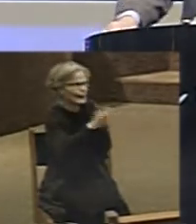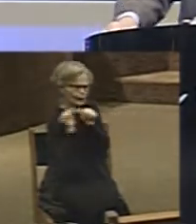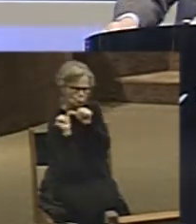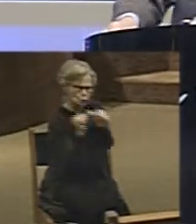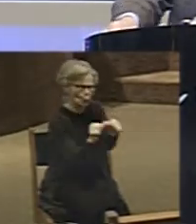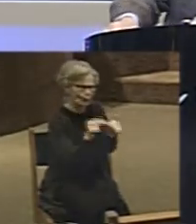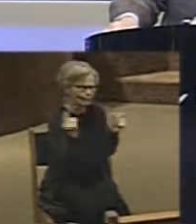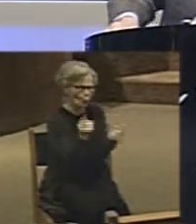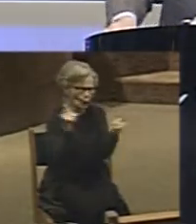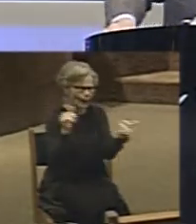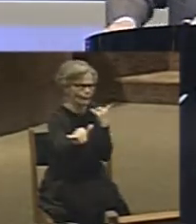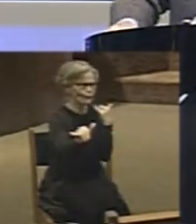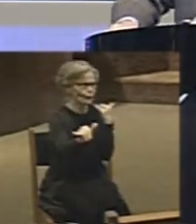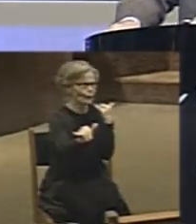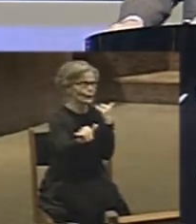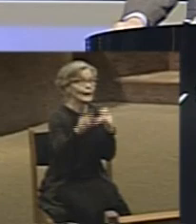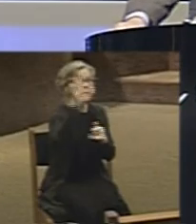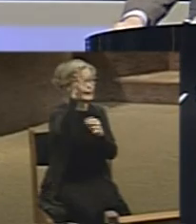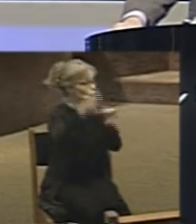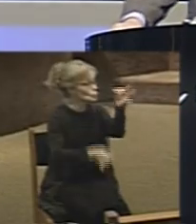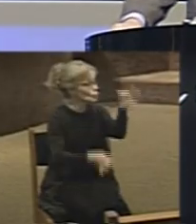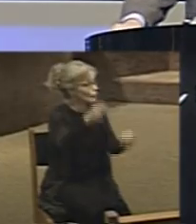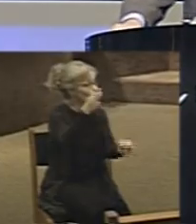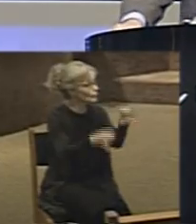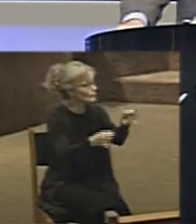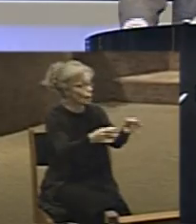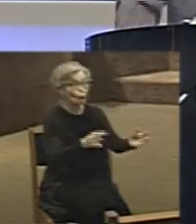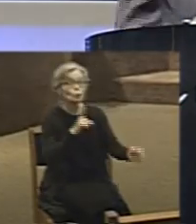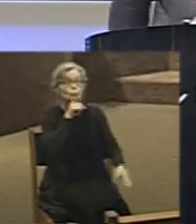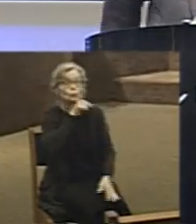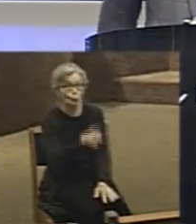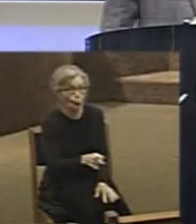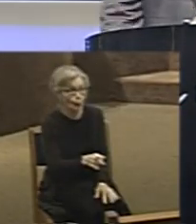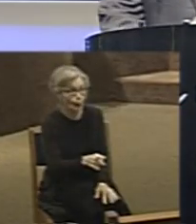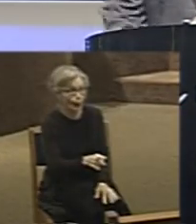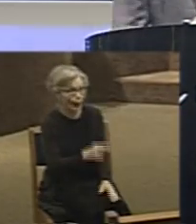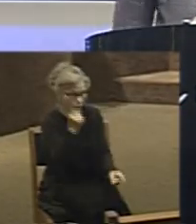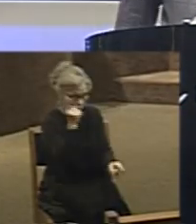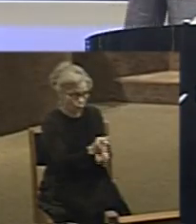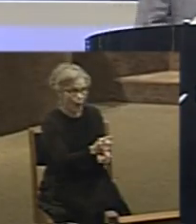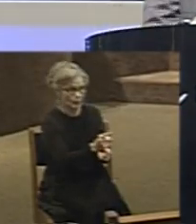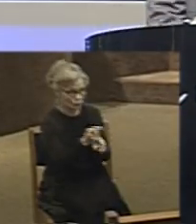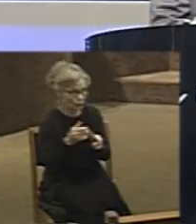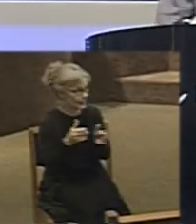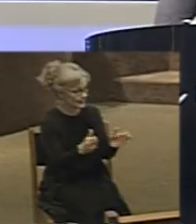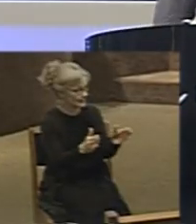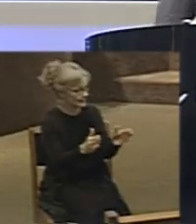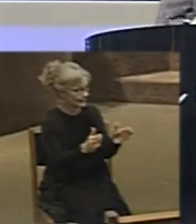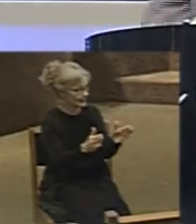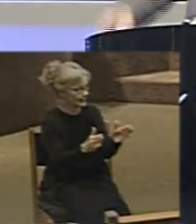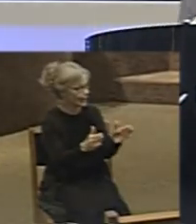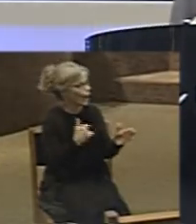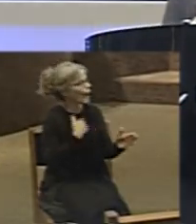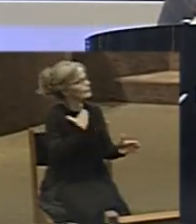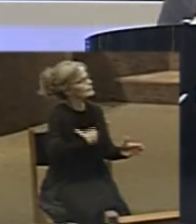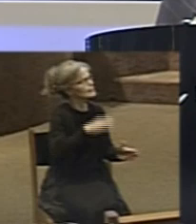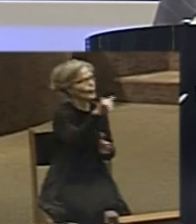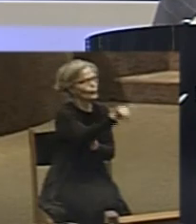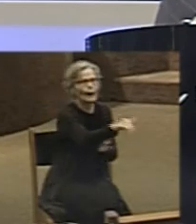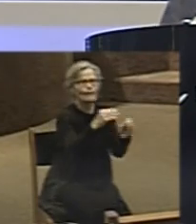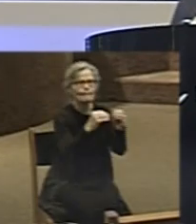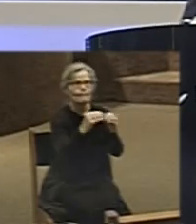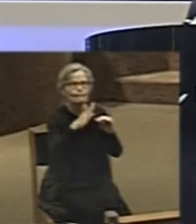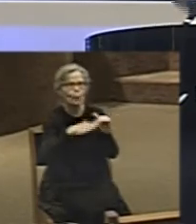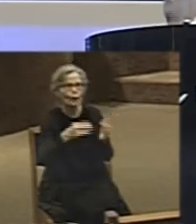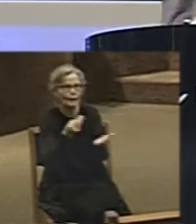of the Lord are true and righteous altogether. More to be desired are they than gold, yea, than